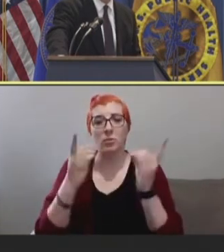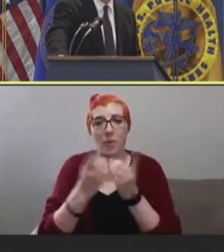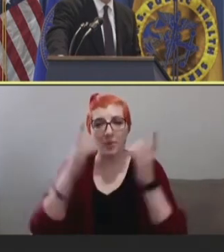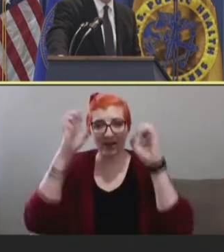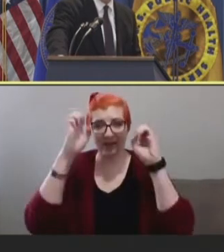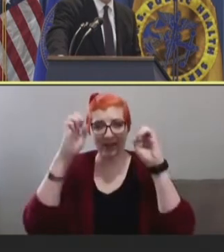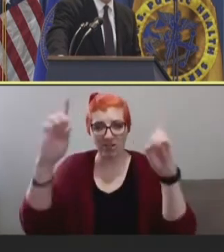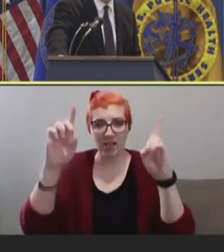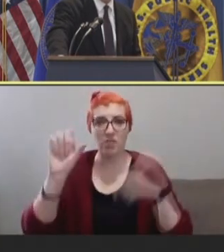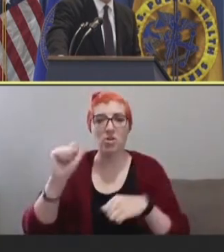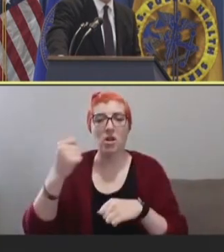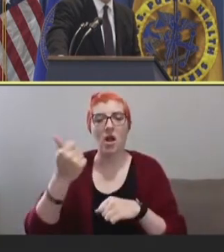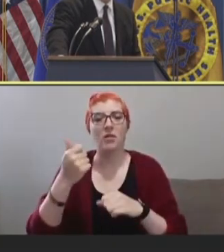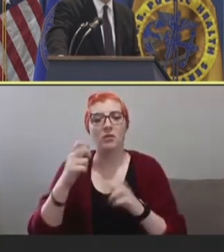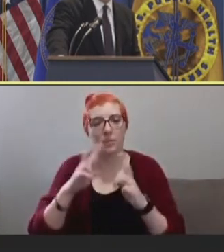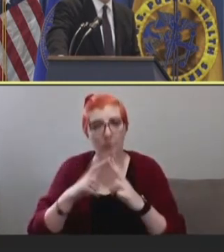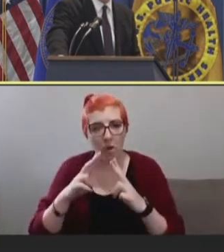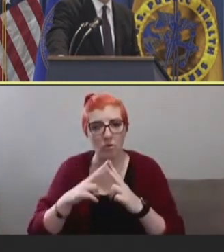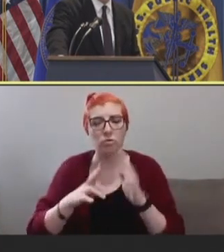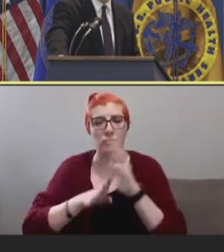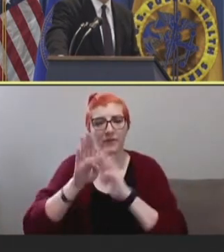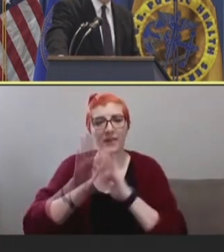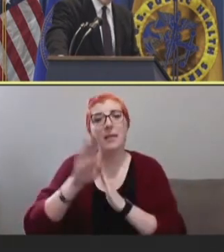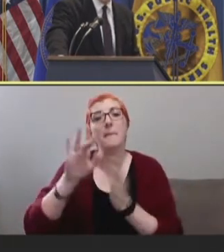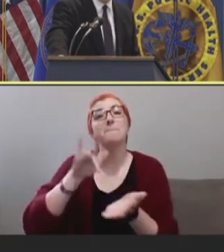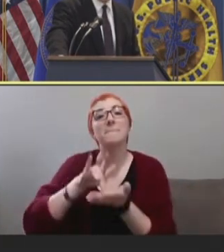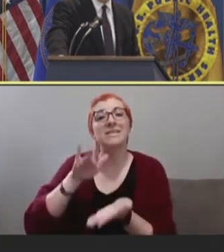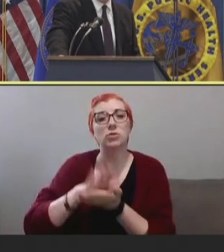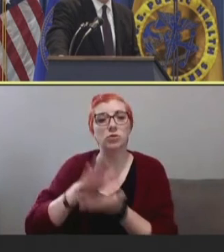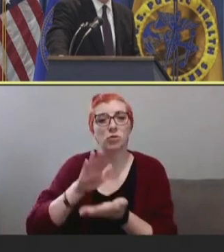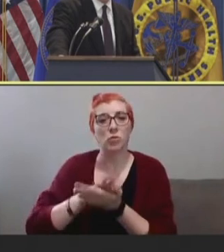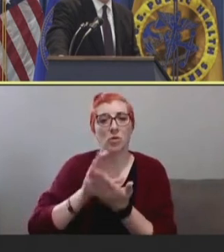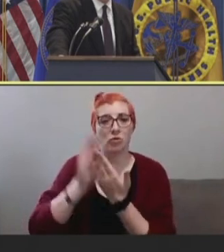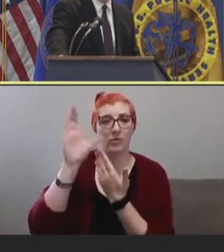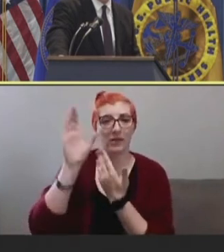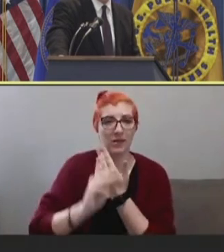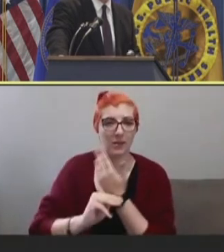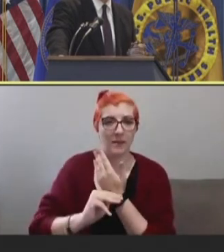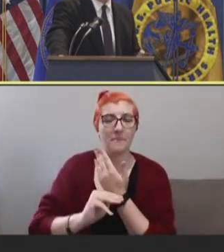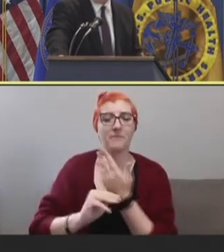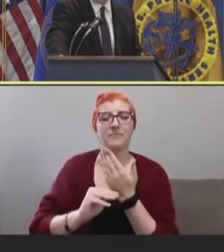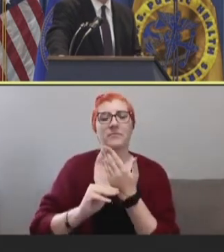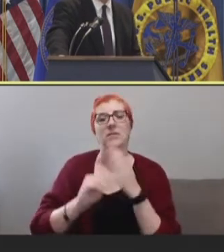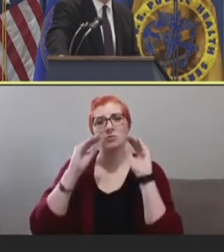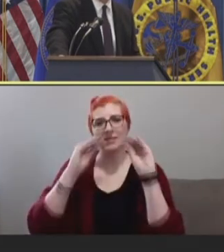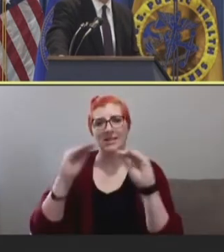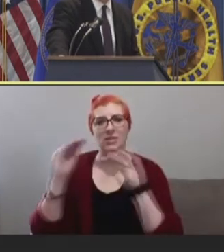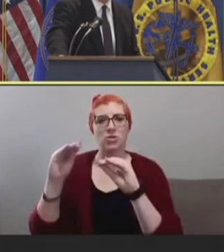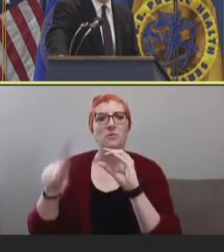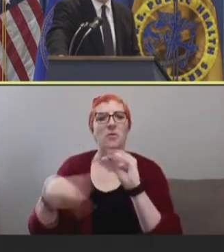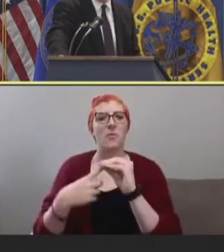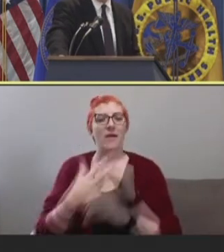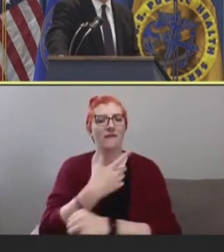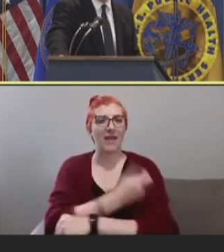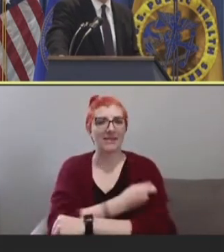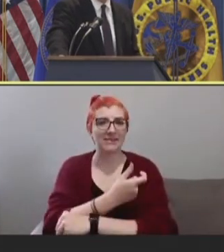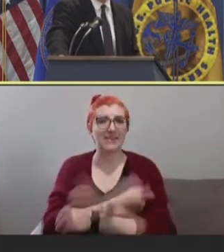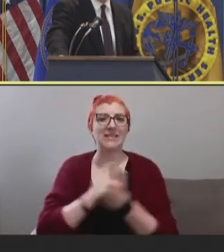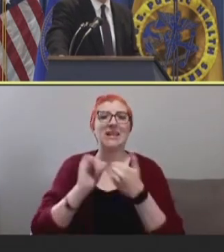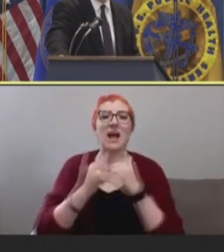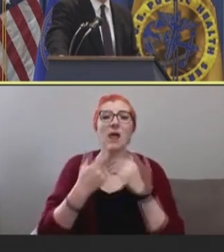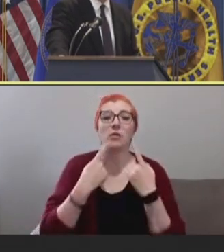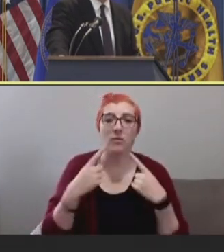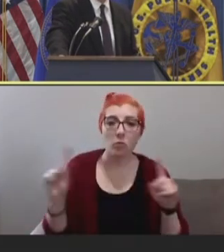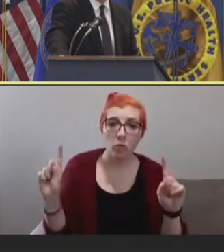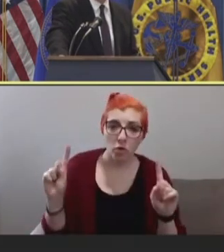or fund a curriculum for middle school students to teach them about the value of vaccines, how vaccines work, and